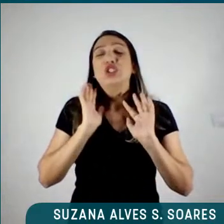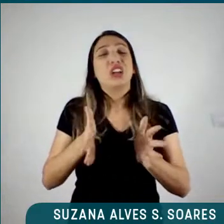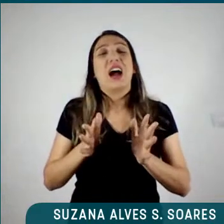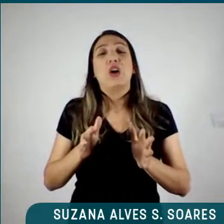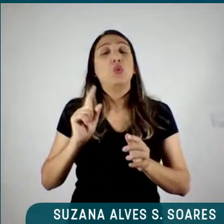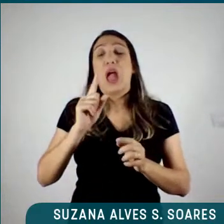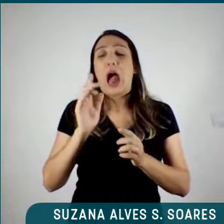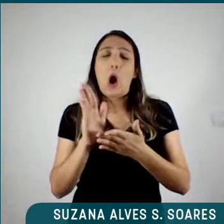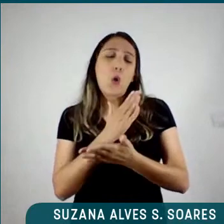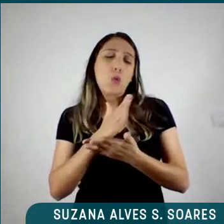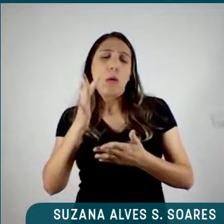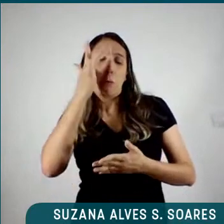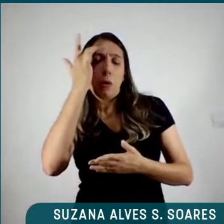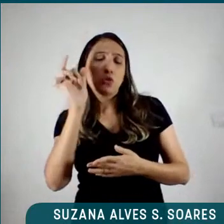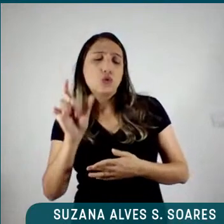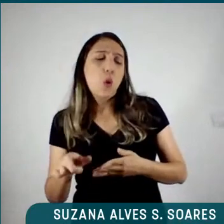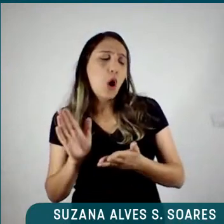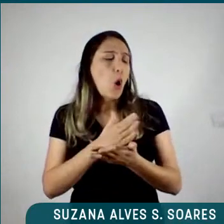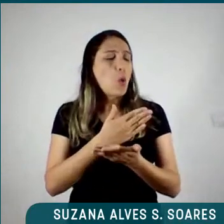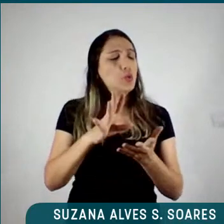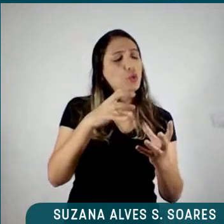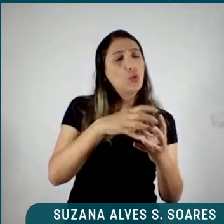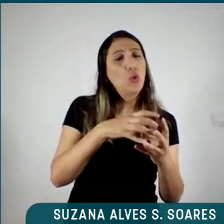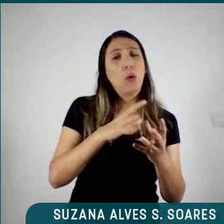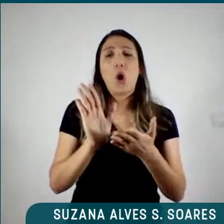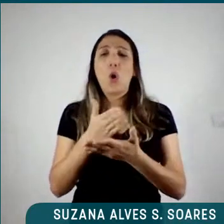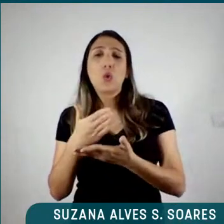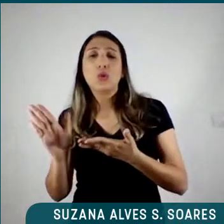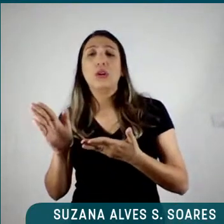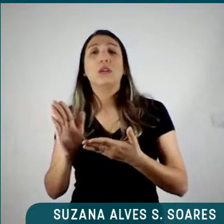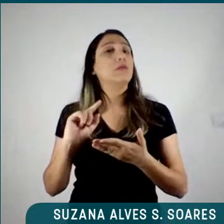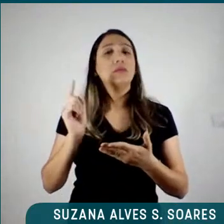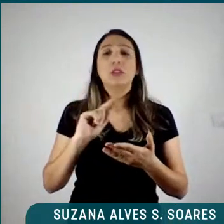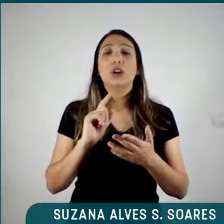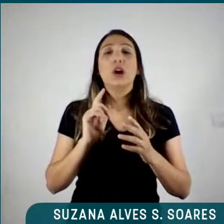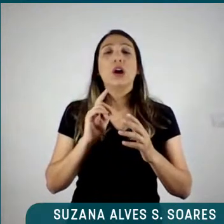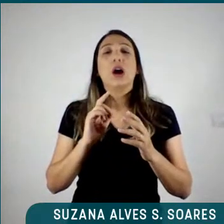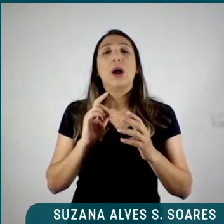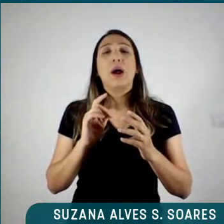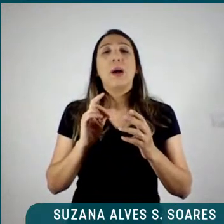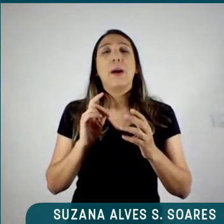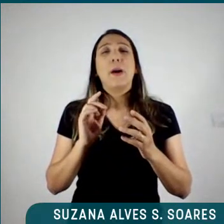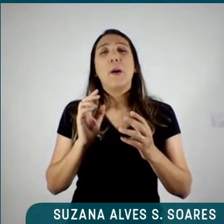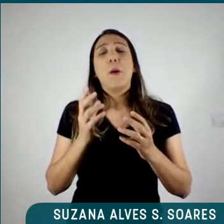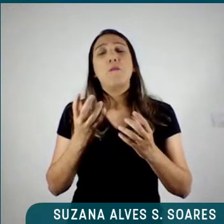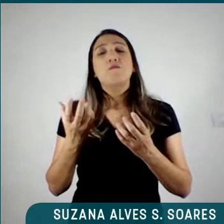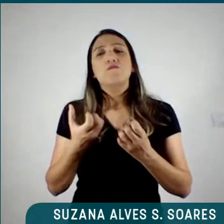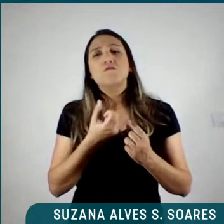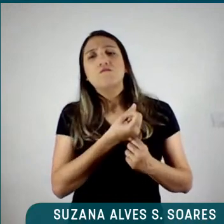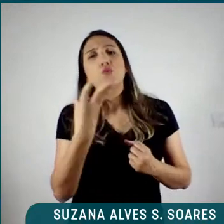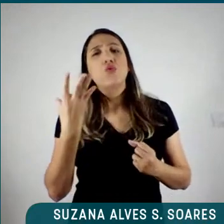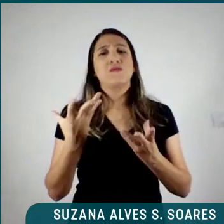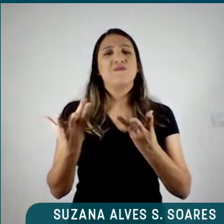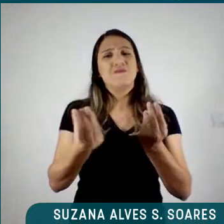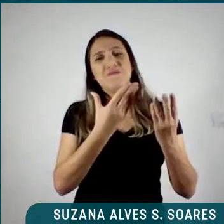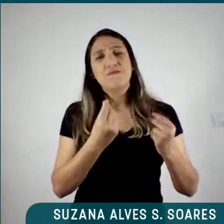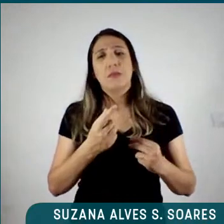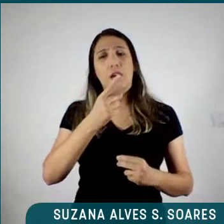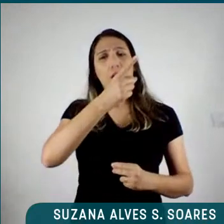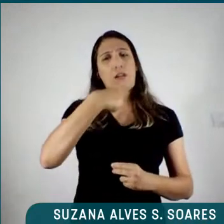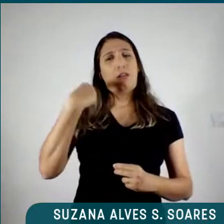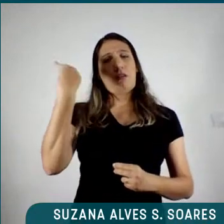hard in Brazil, a country that is very polarized. We are not binary any longer. We have